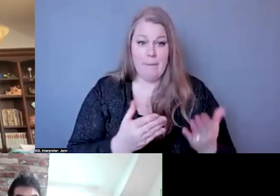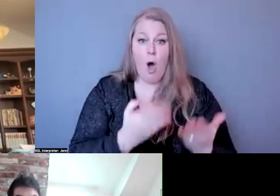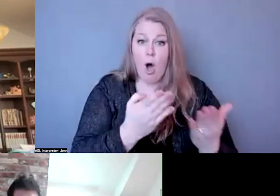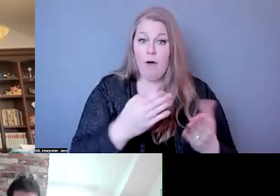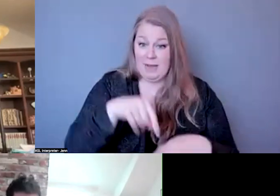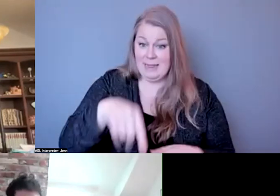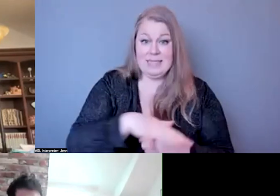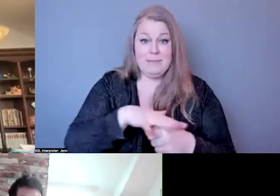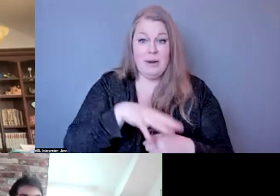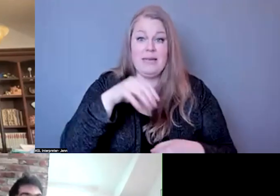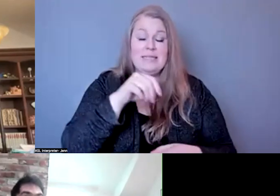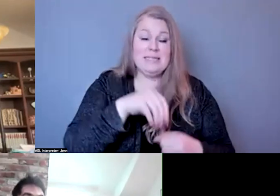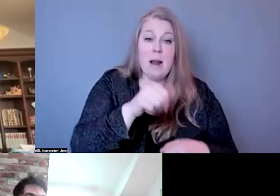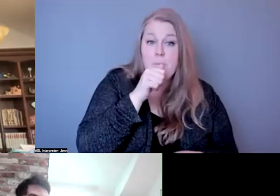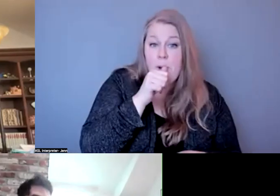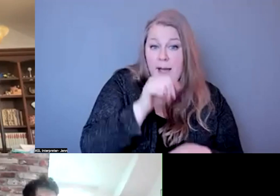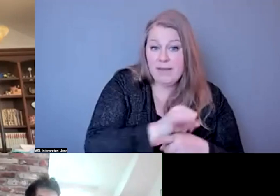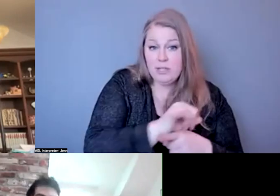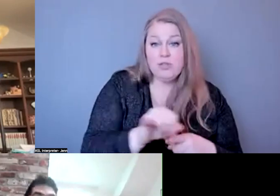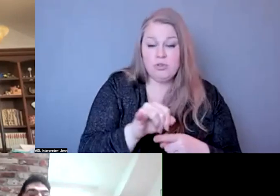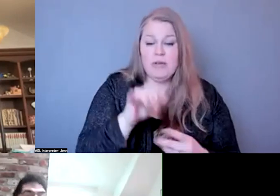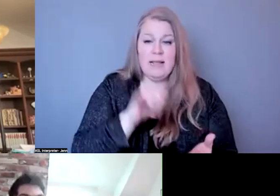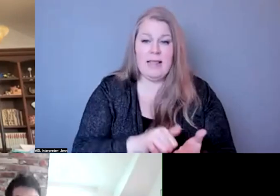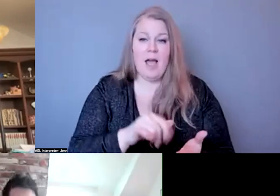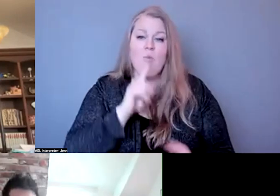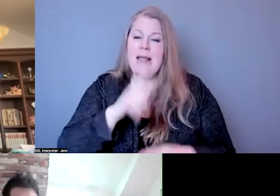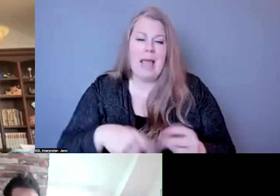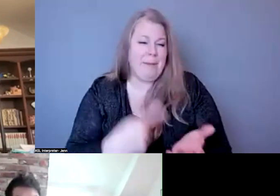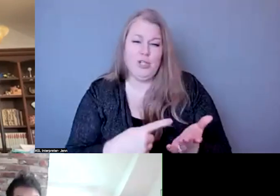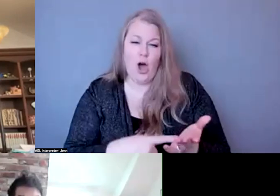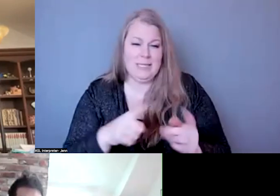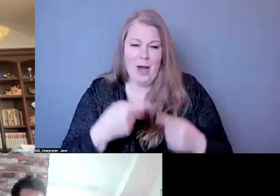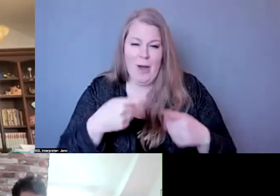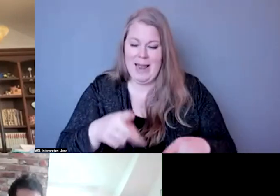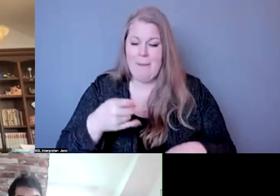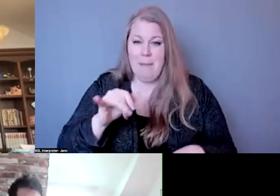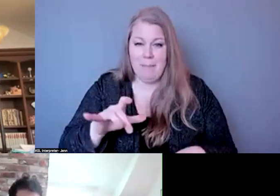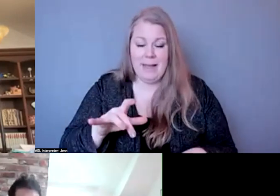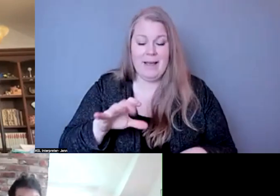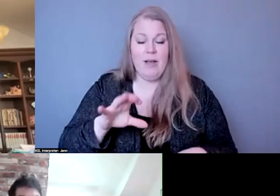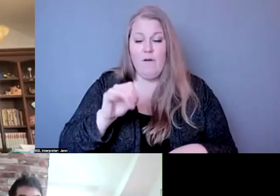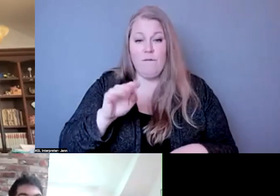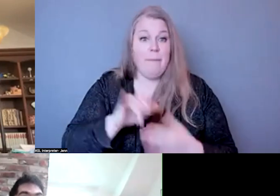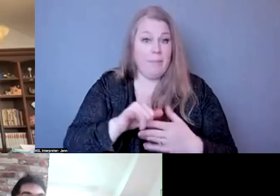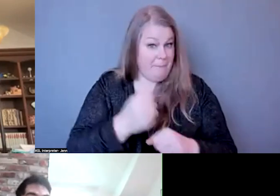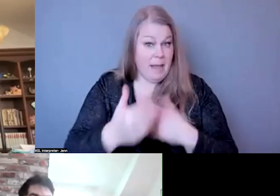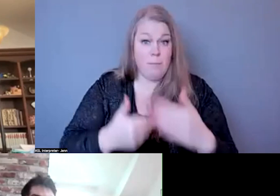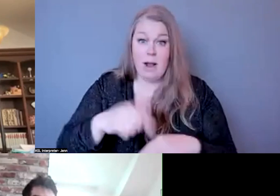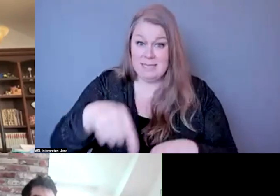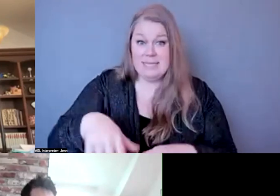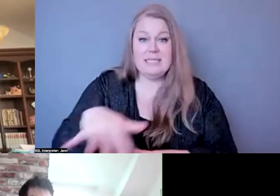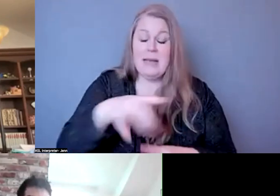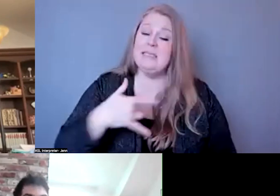space in private industry that really can't be talked about too much in a public forum that are making progress in this space. I feel